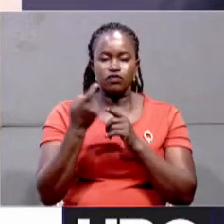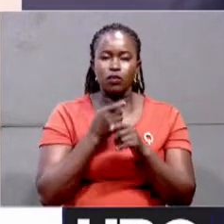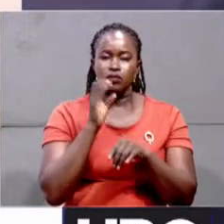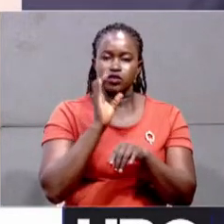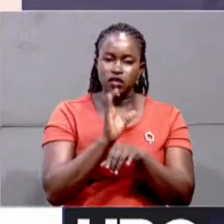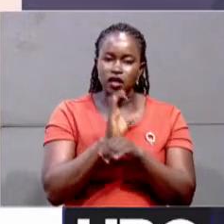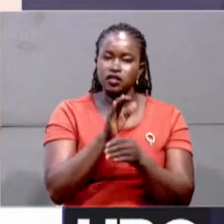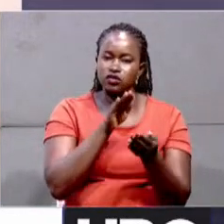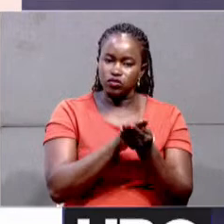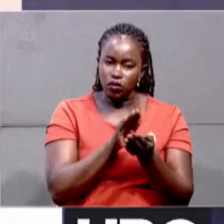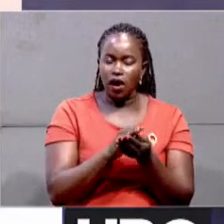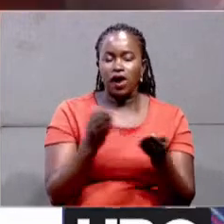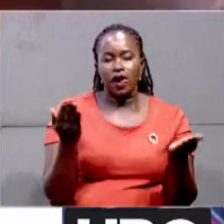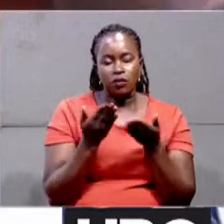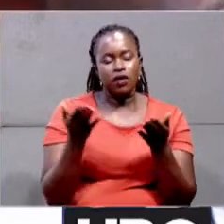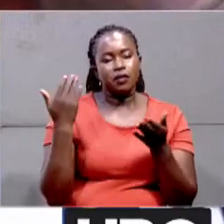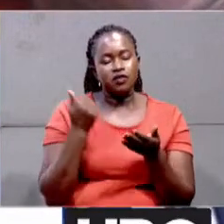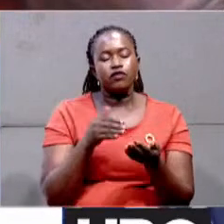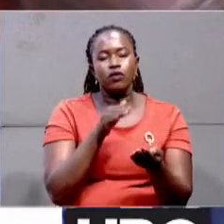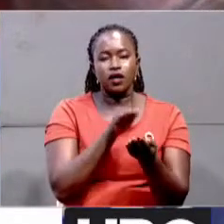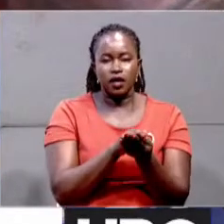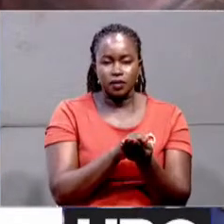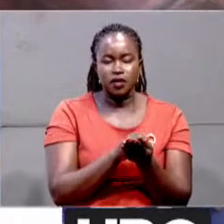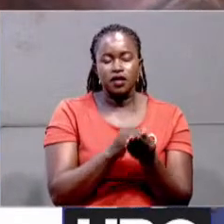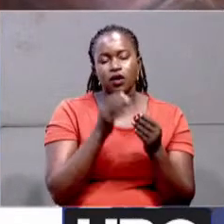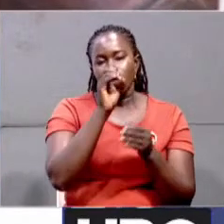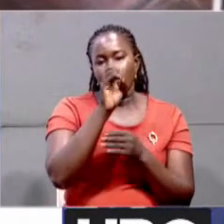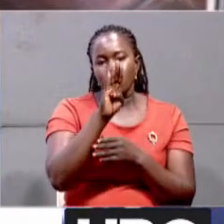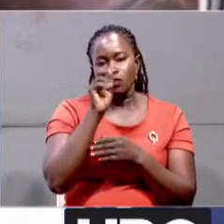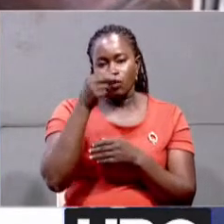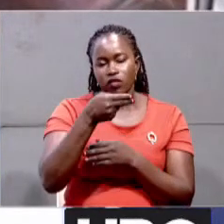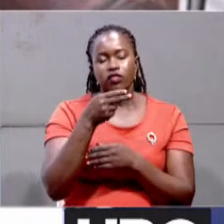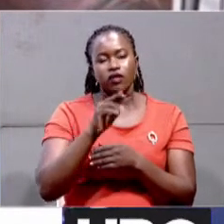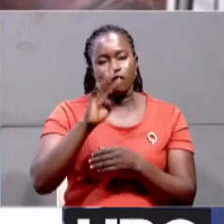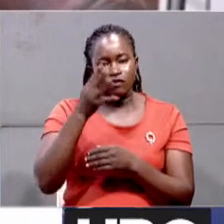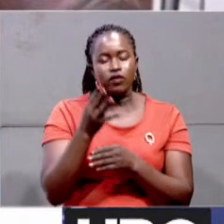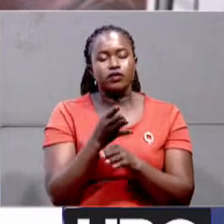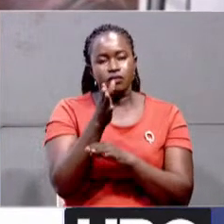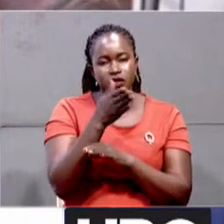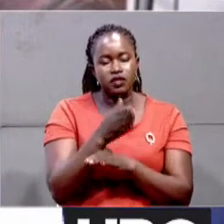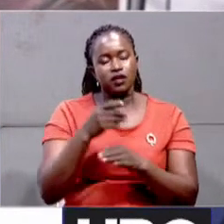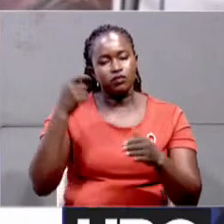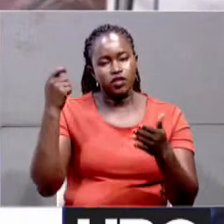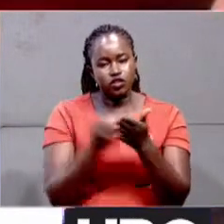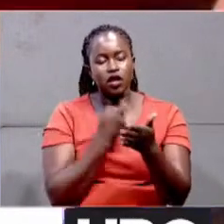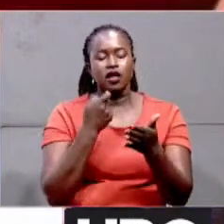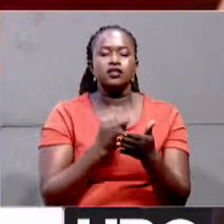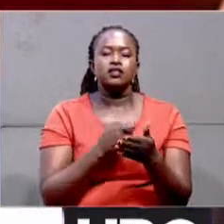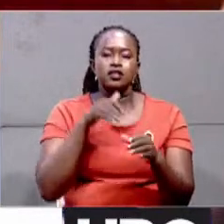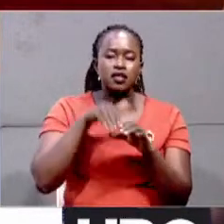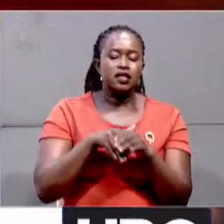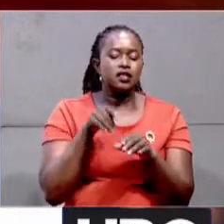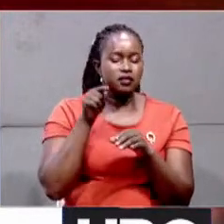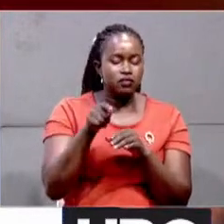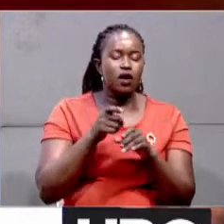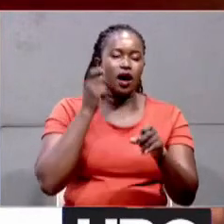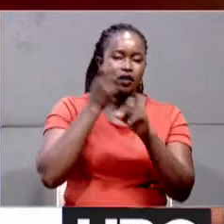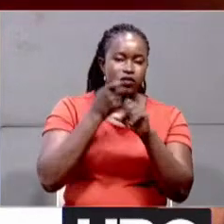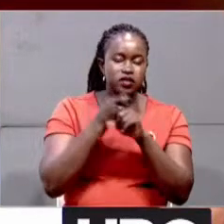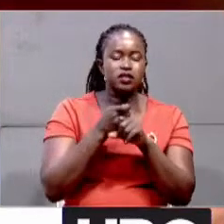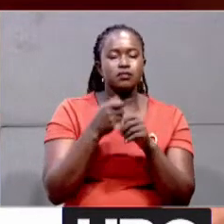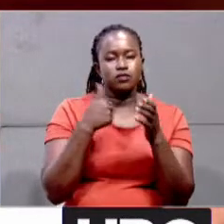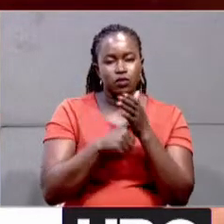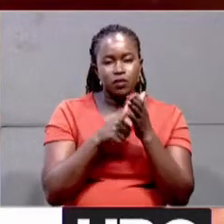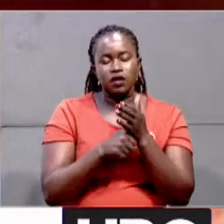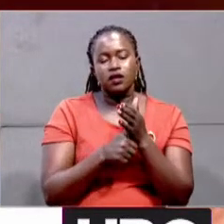church's stores where they had been kept. Obothoboth becomes the fourth minister to be charged in the widening scandal following